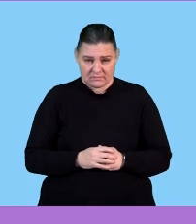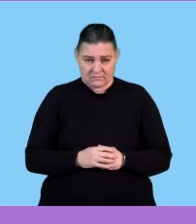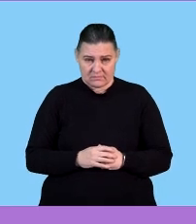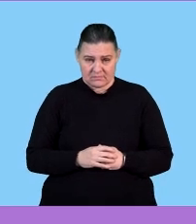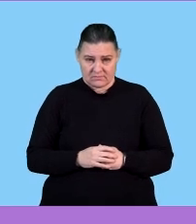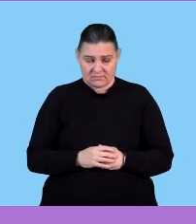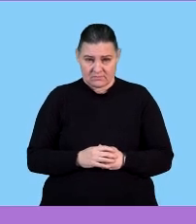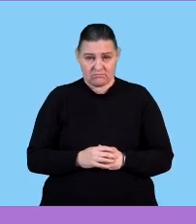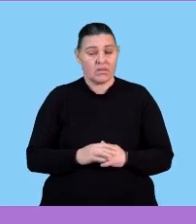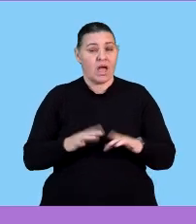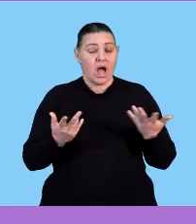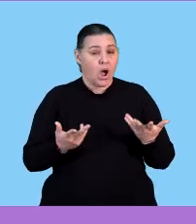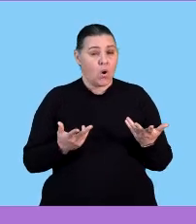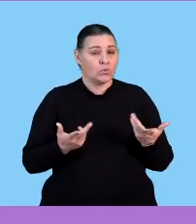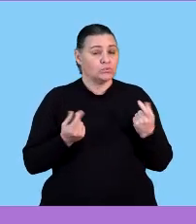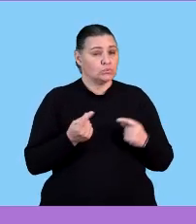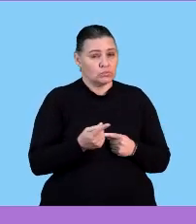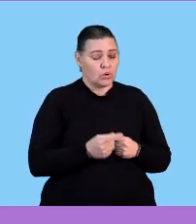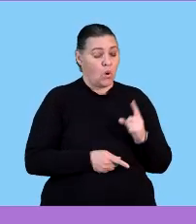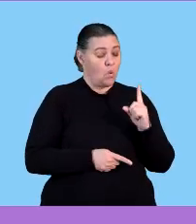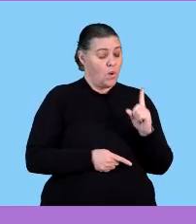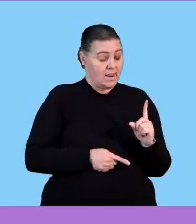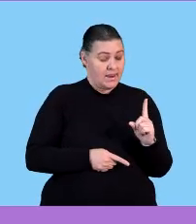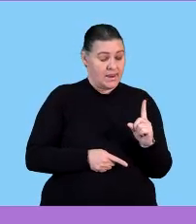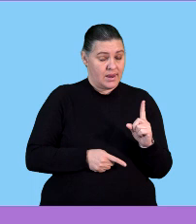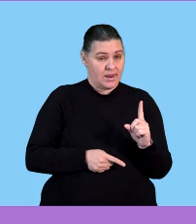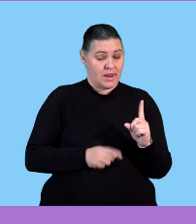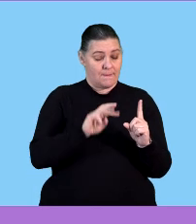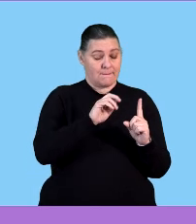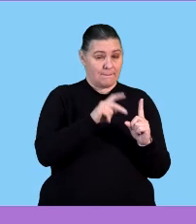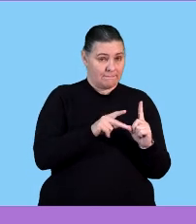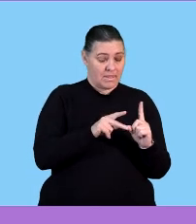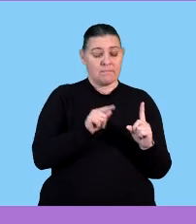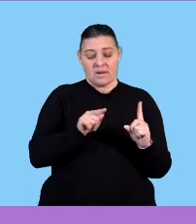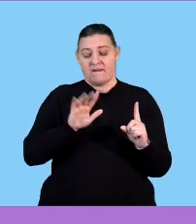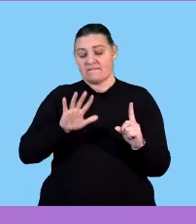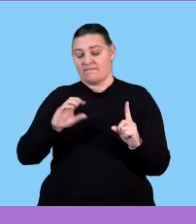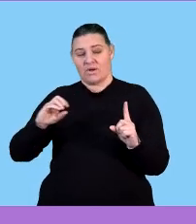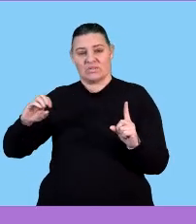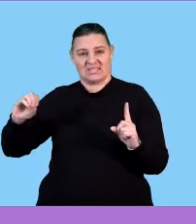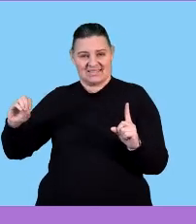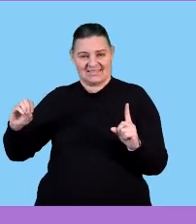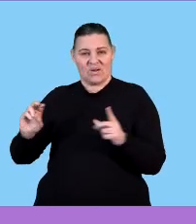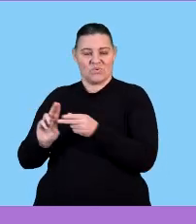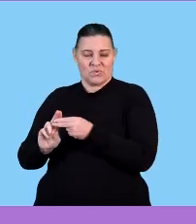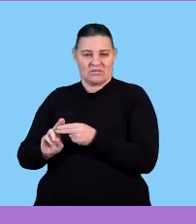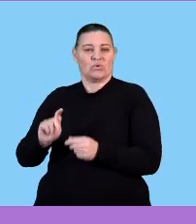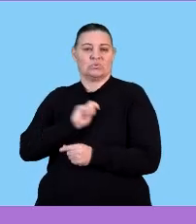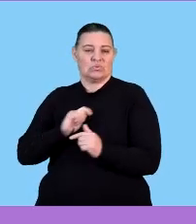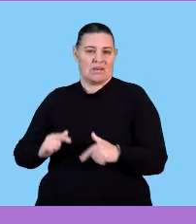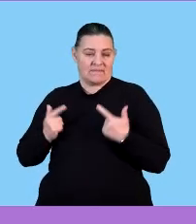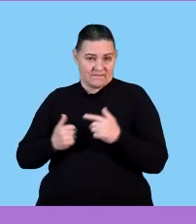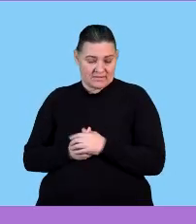is reality. And how do we read this? 1 unit on the map is 5,000 units in